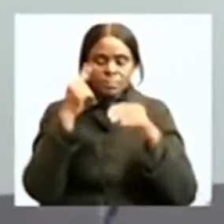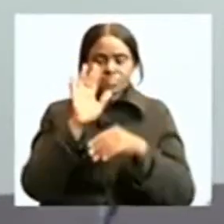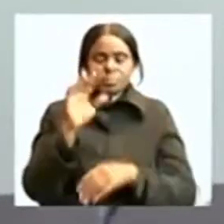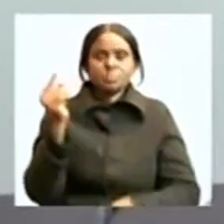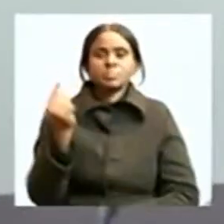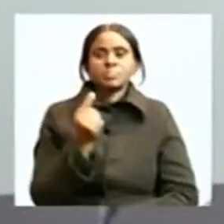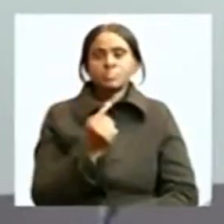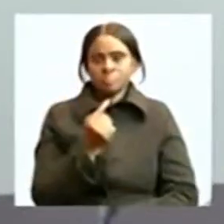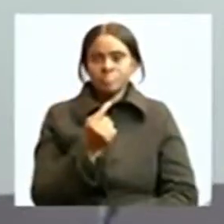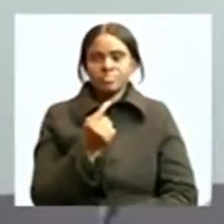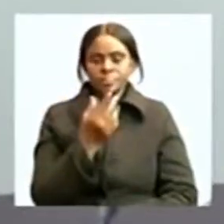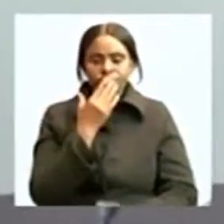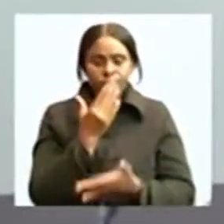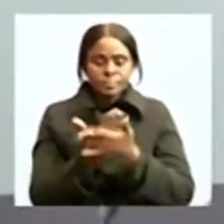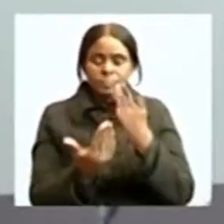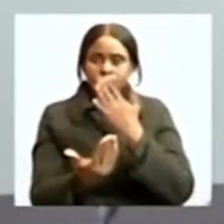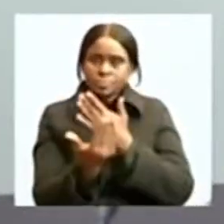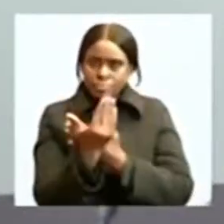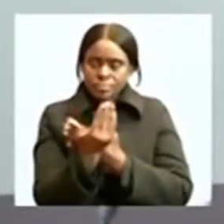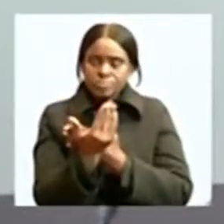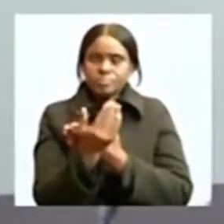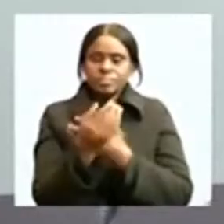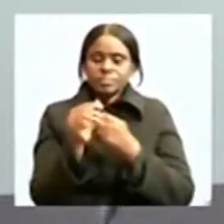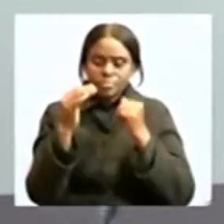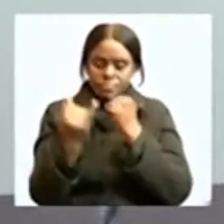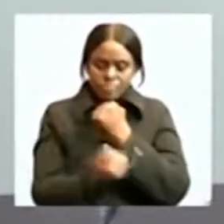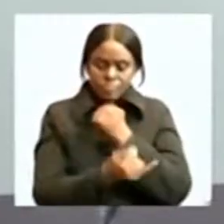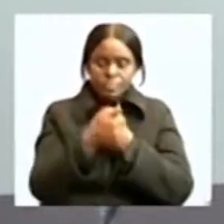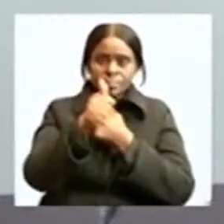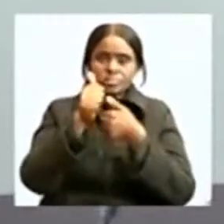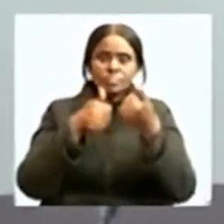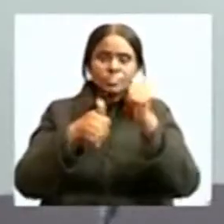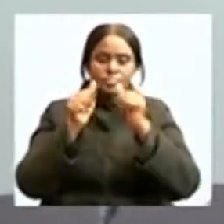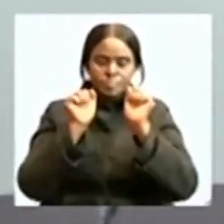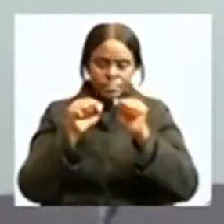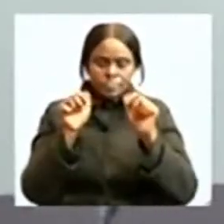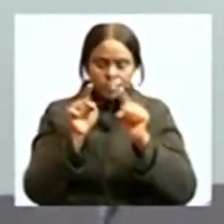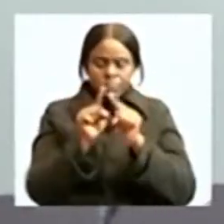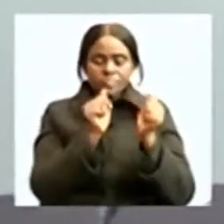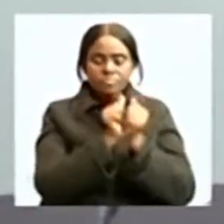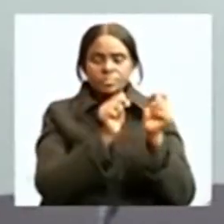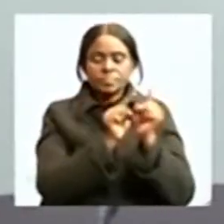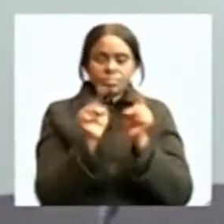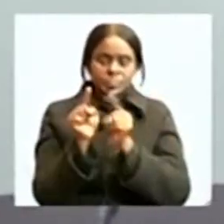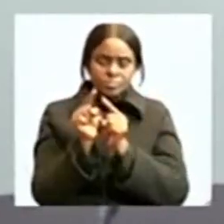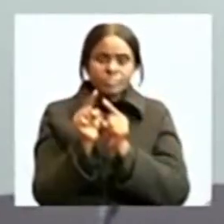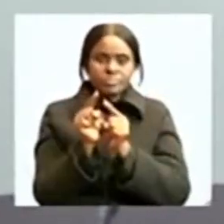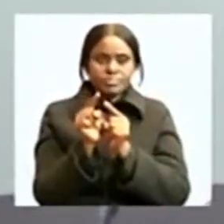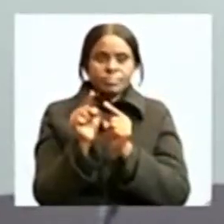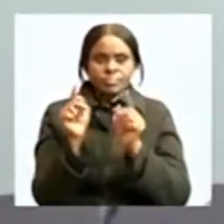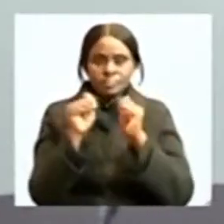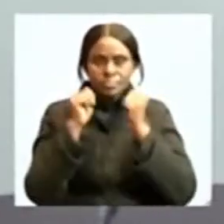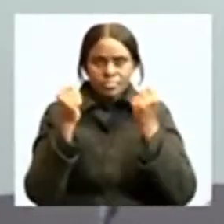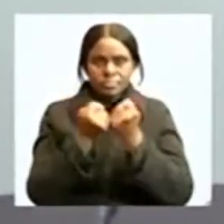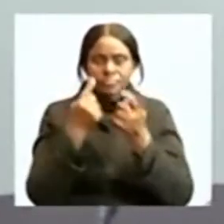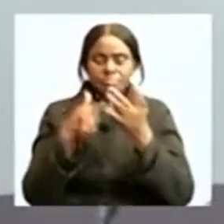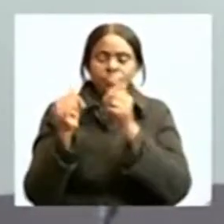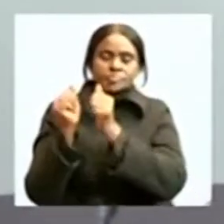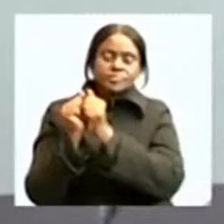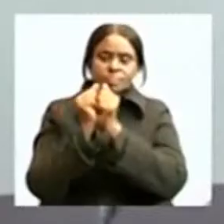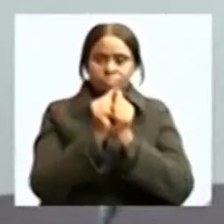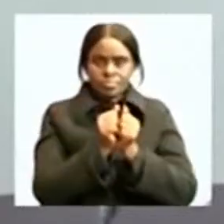appearance. Good morning, and you can introduce yourself and also the team that you have come